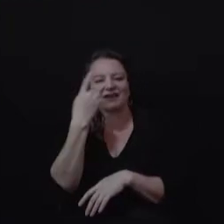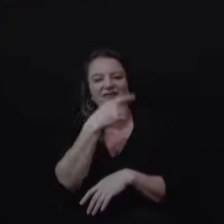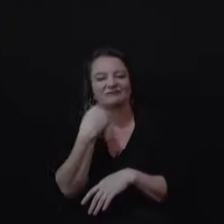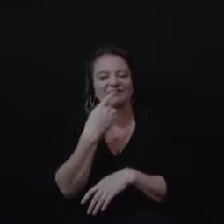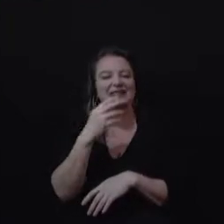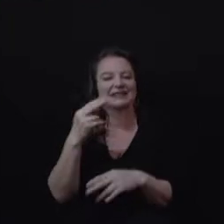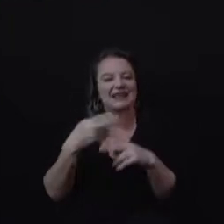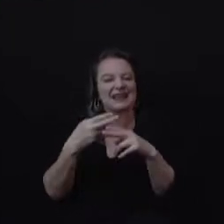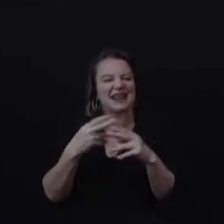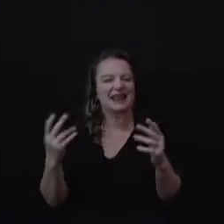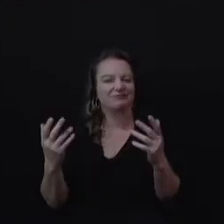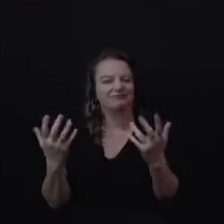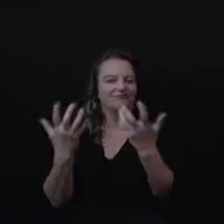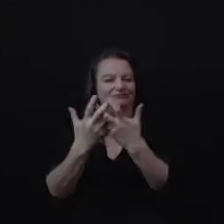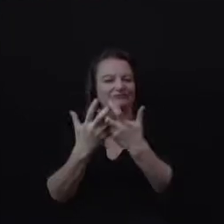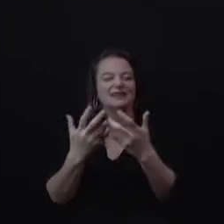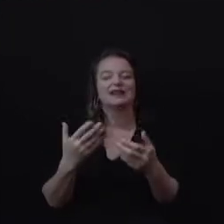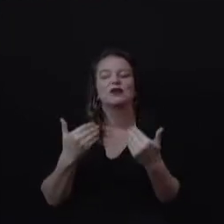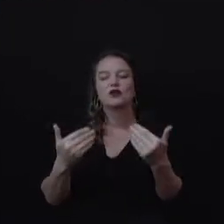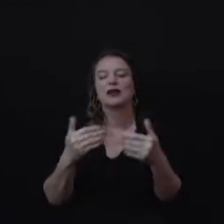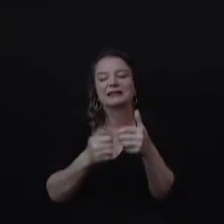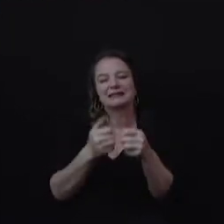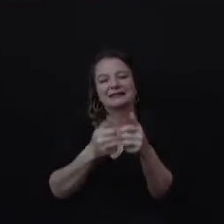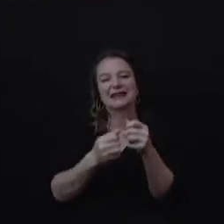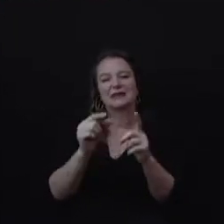us the word connect at